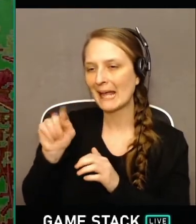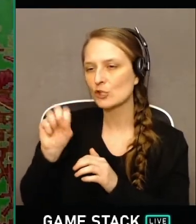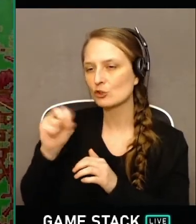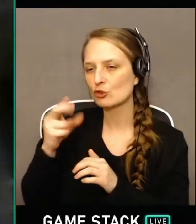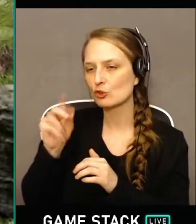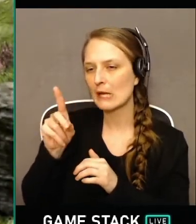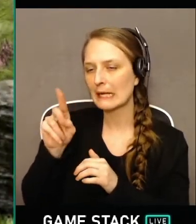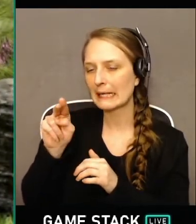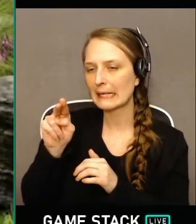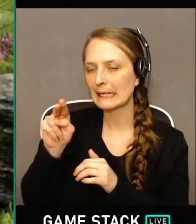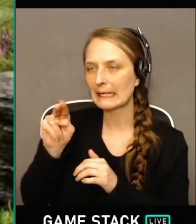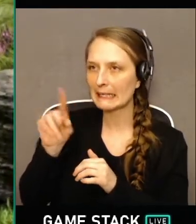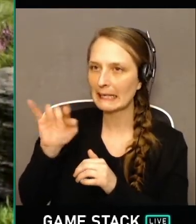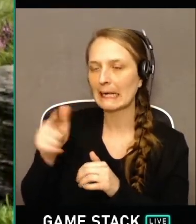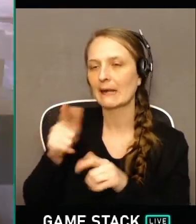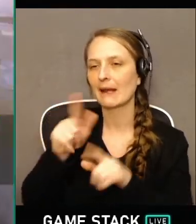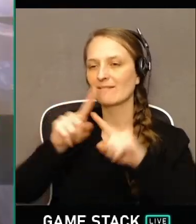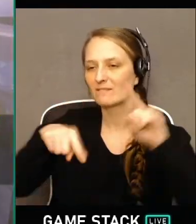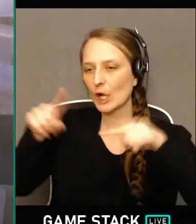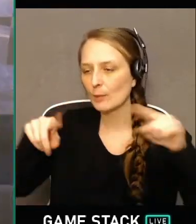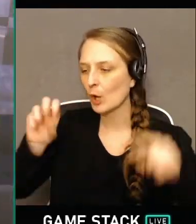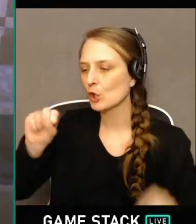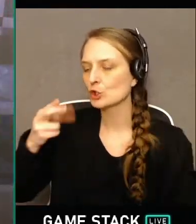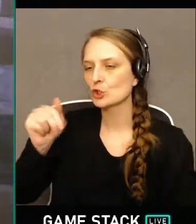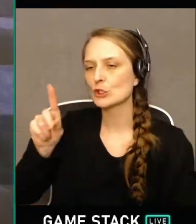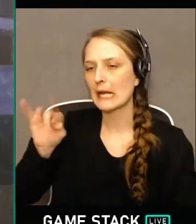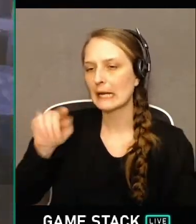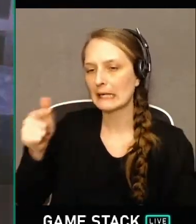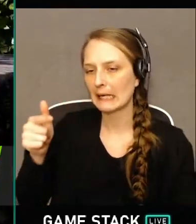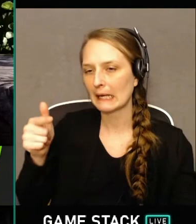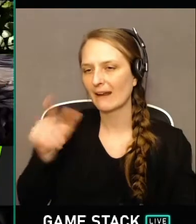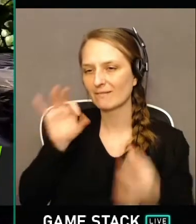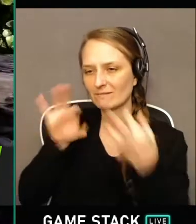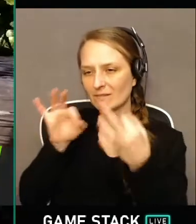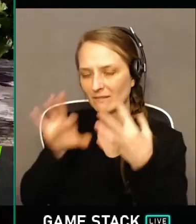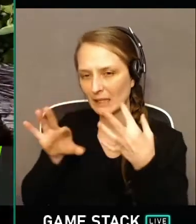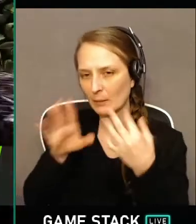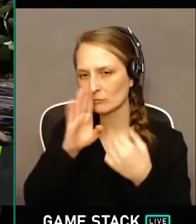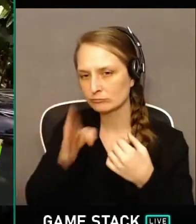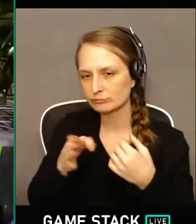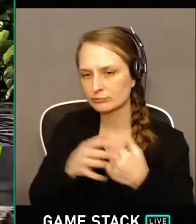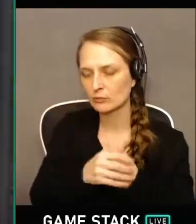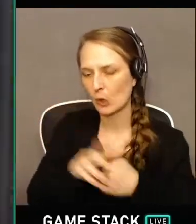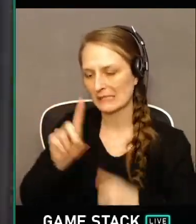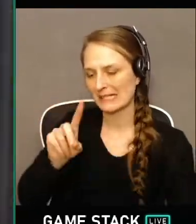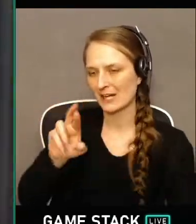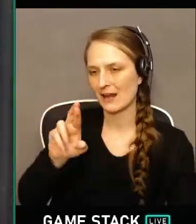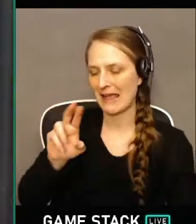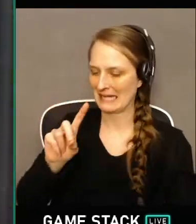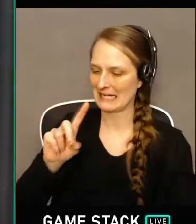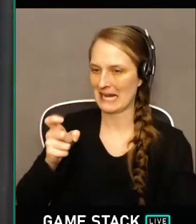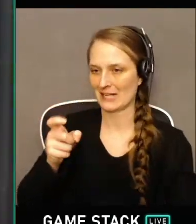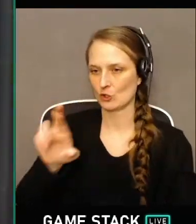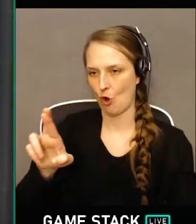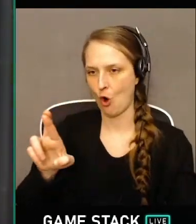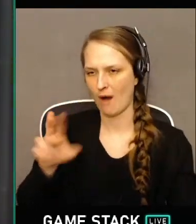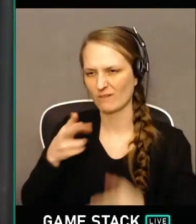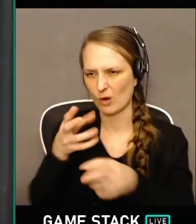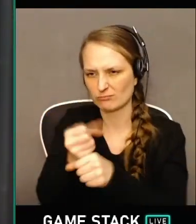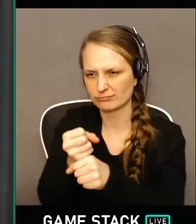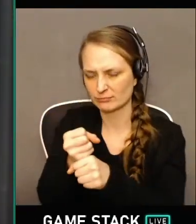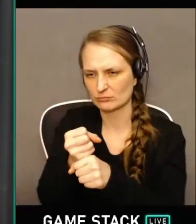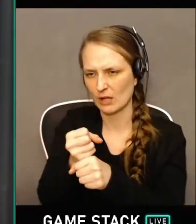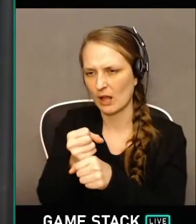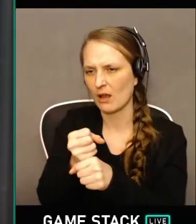shading, sampler feedback, and DirectX ray tracing, or DXR for short. DXR has redefined the look of